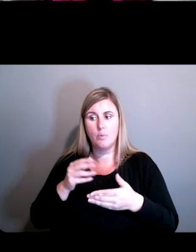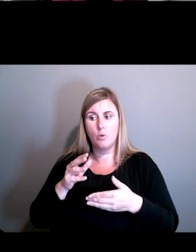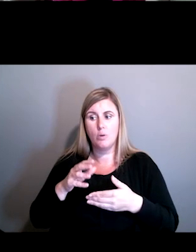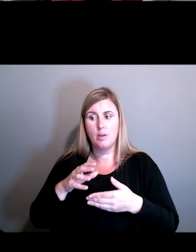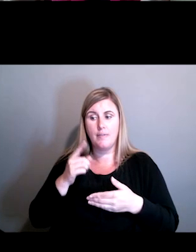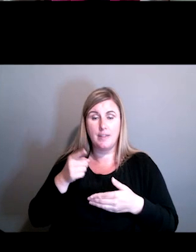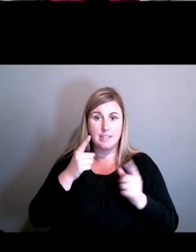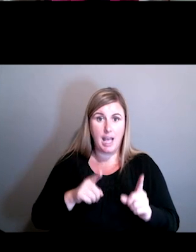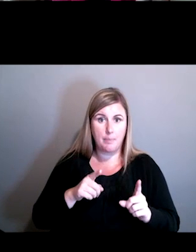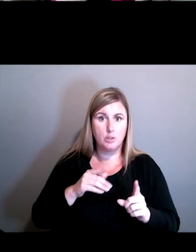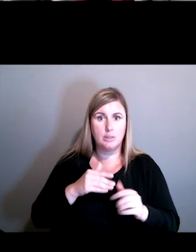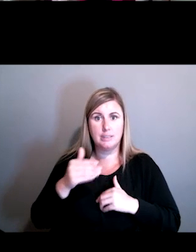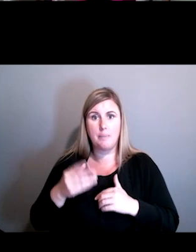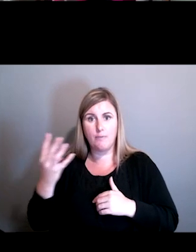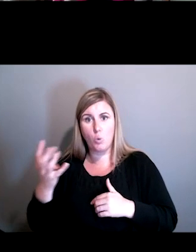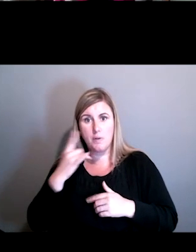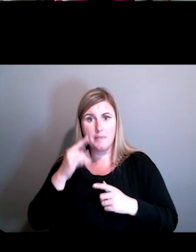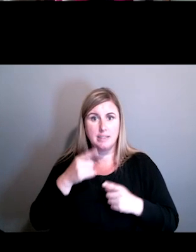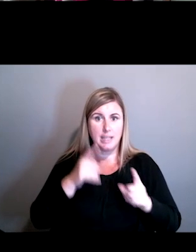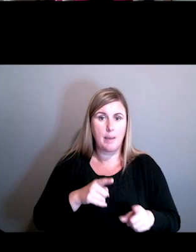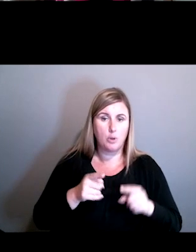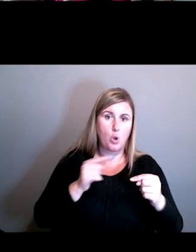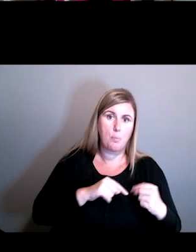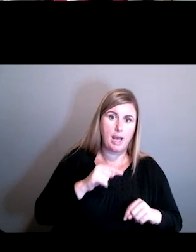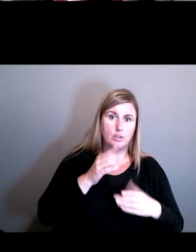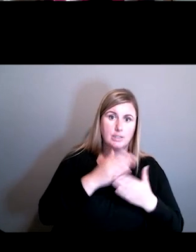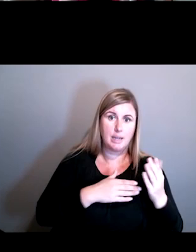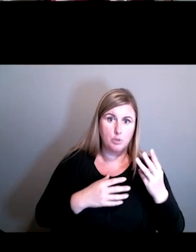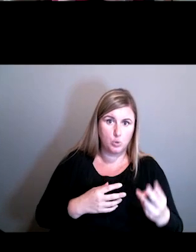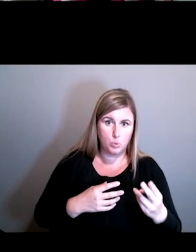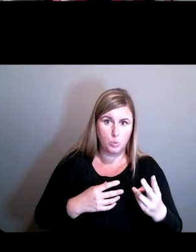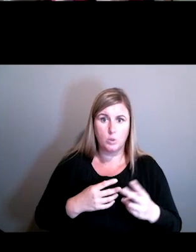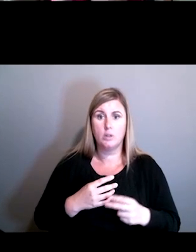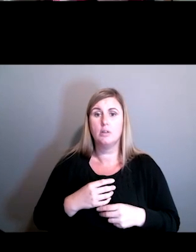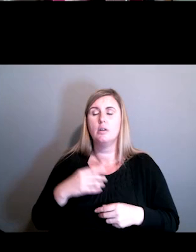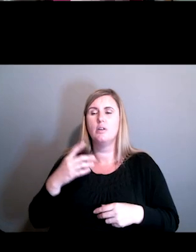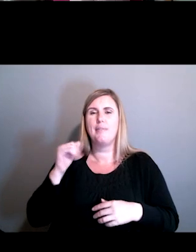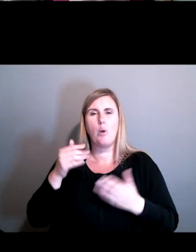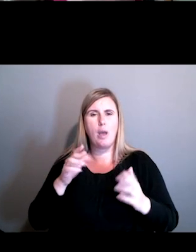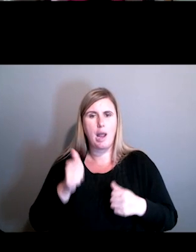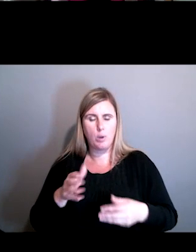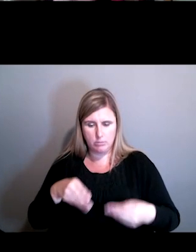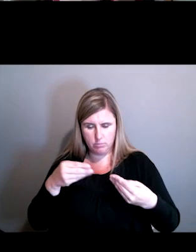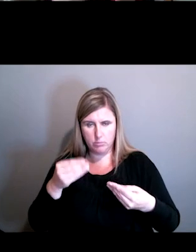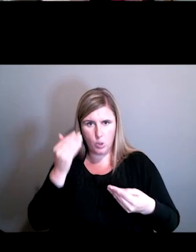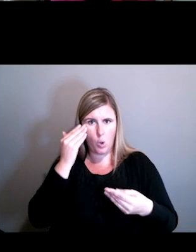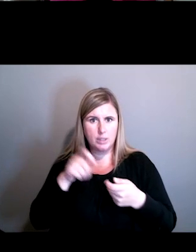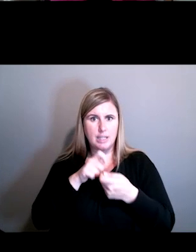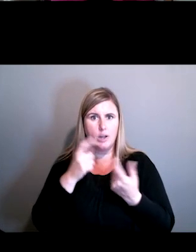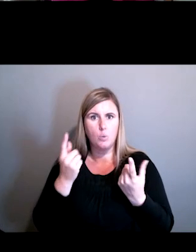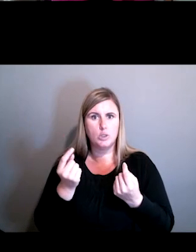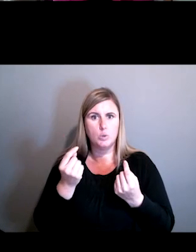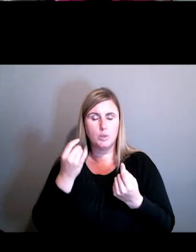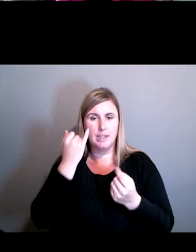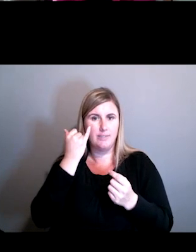happens, go back to step 2. This is so that anybody can pick up the document and know exactly what to do in any given moment of the behavior. It